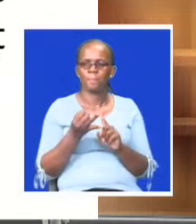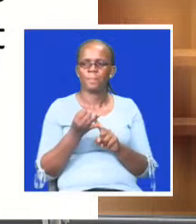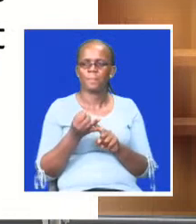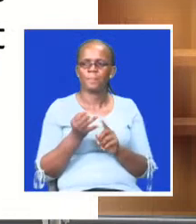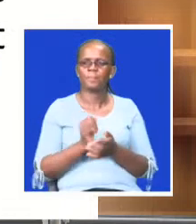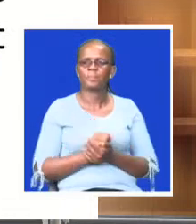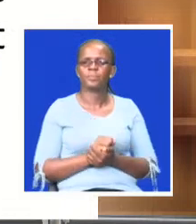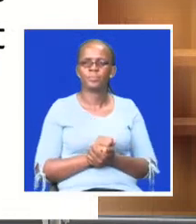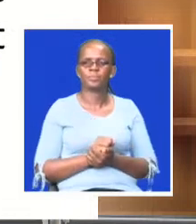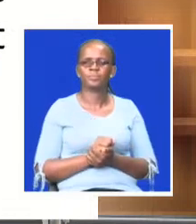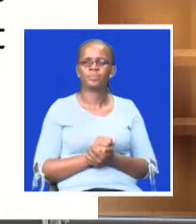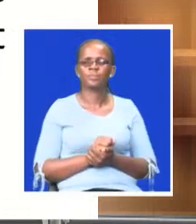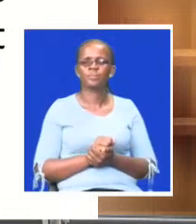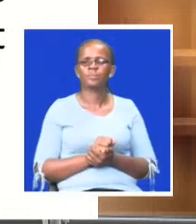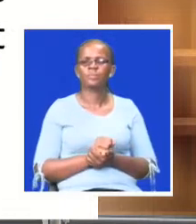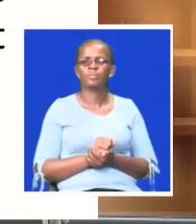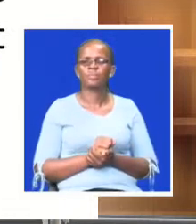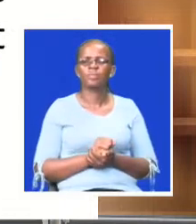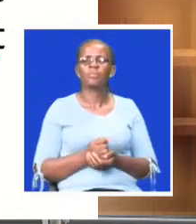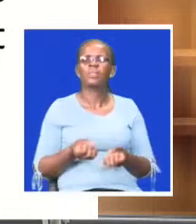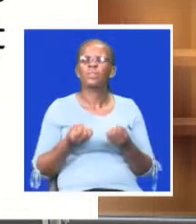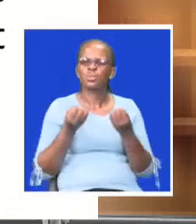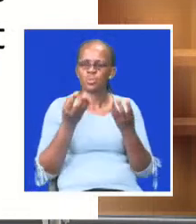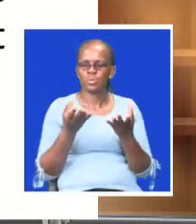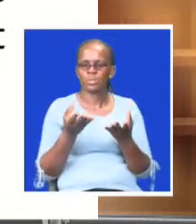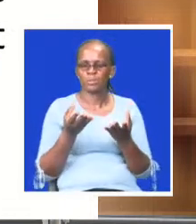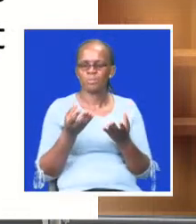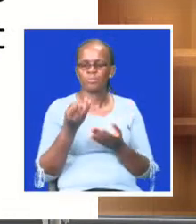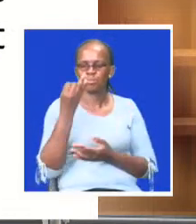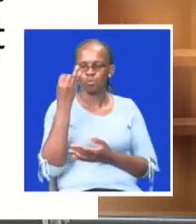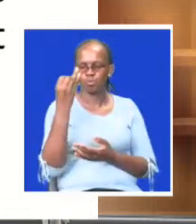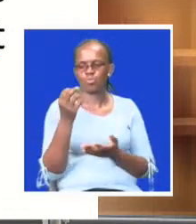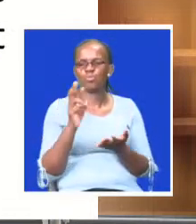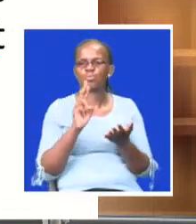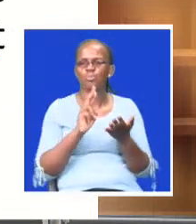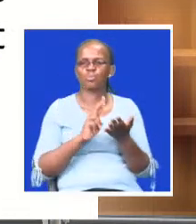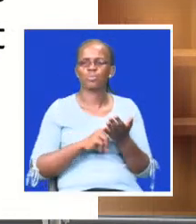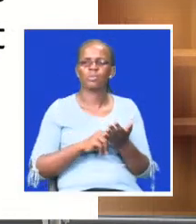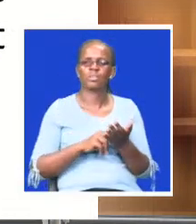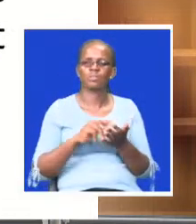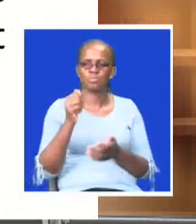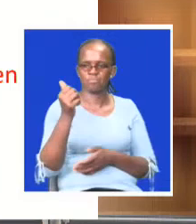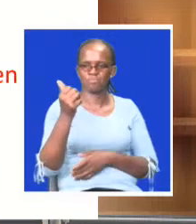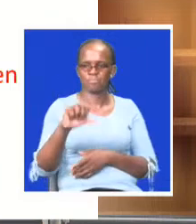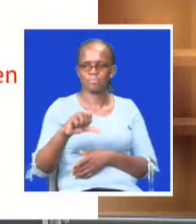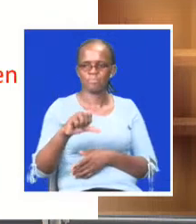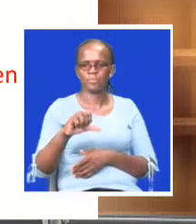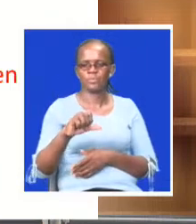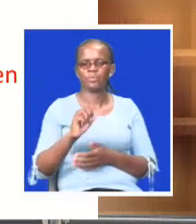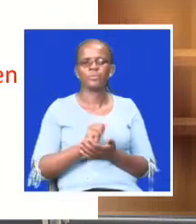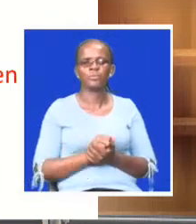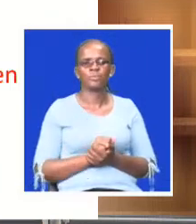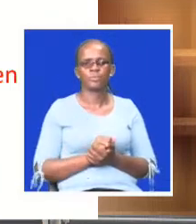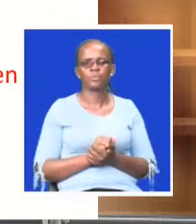dear Lena. Give any 2 results of sin.